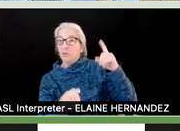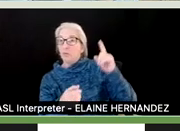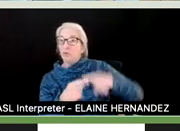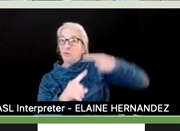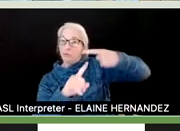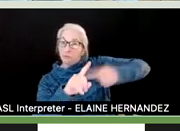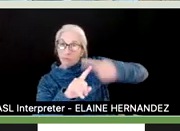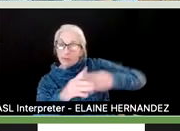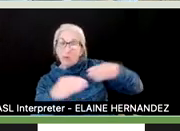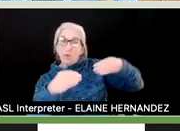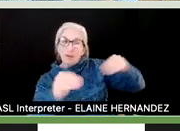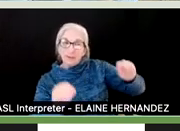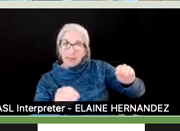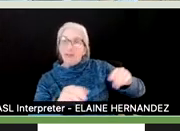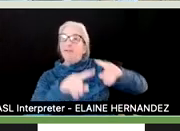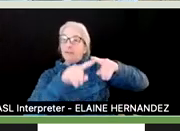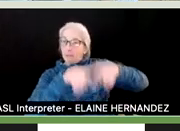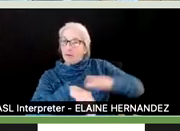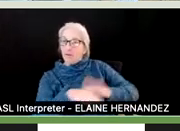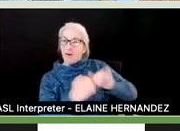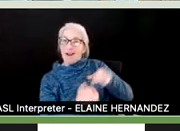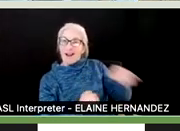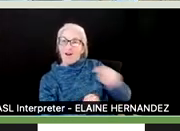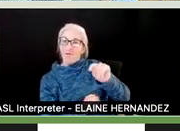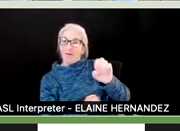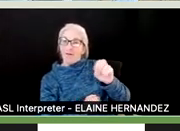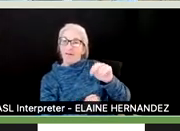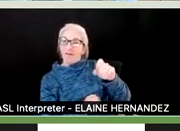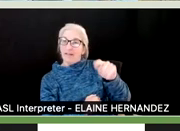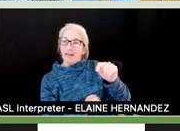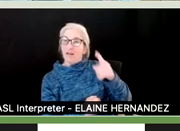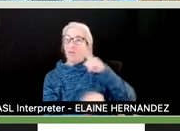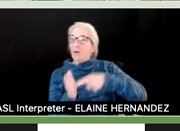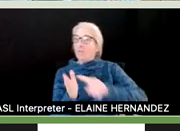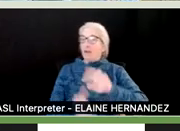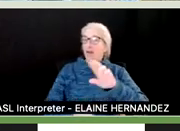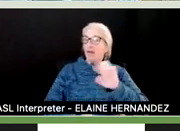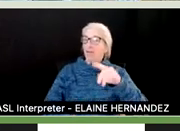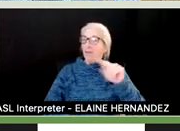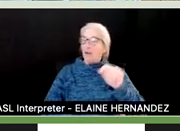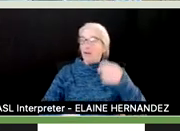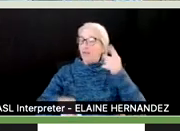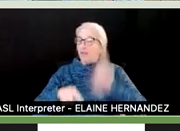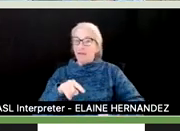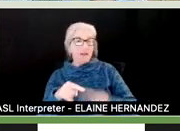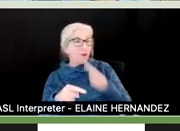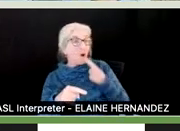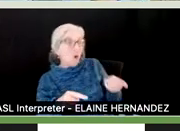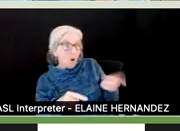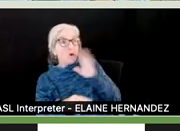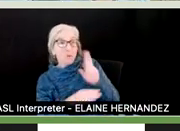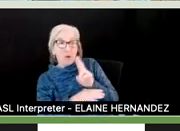a tenant is going to be paying their rent. It also prohibits imposing different terms, conditions,